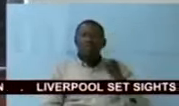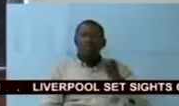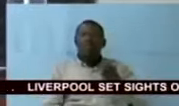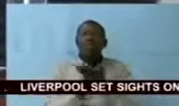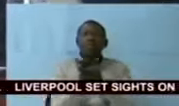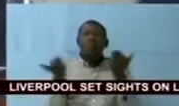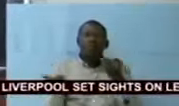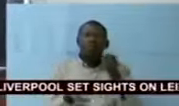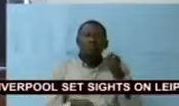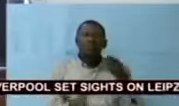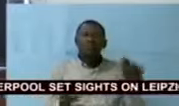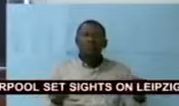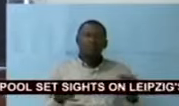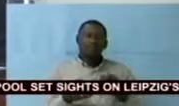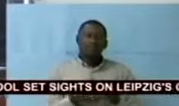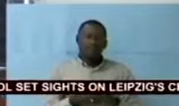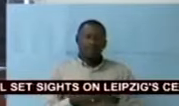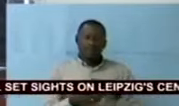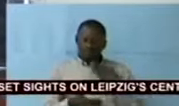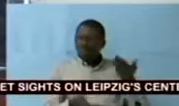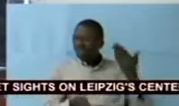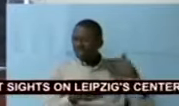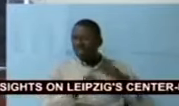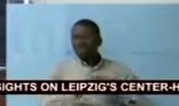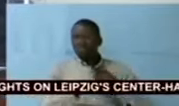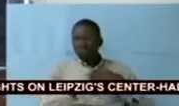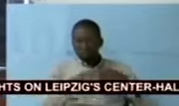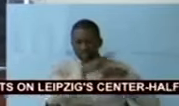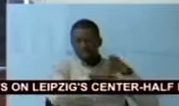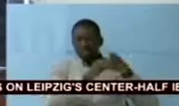The judge was in his chambers.